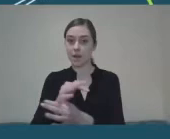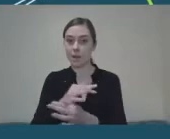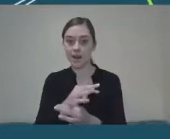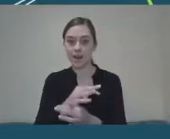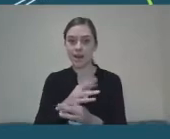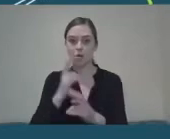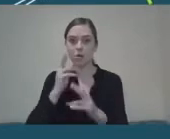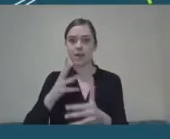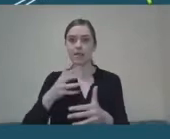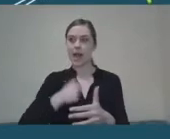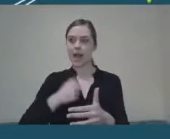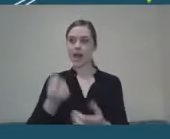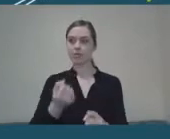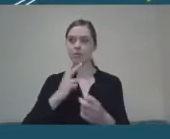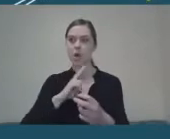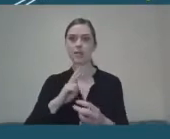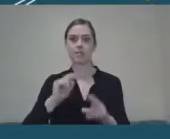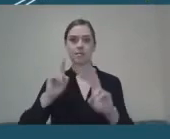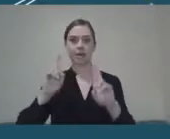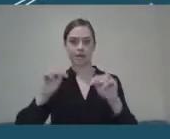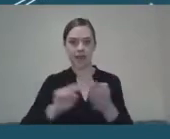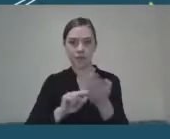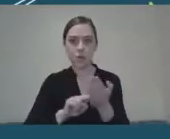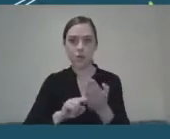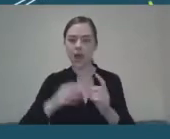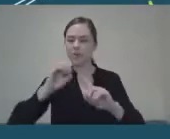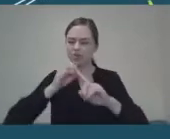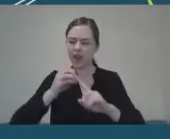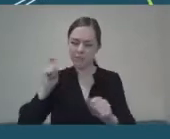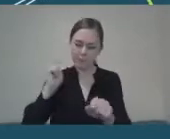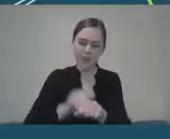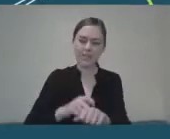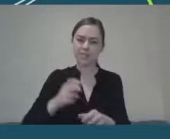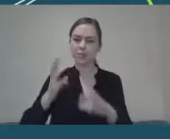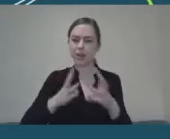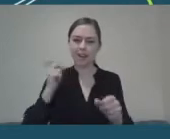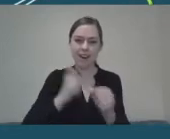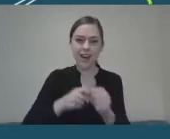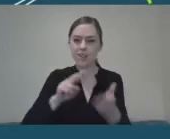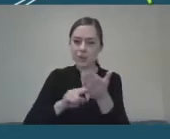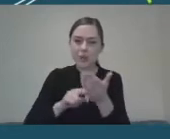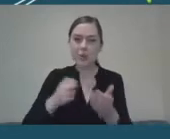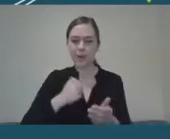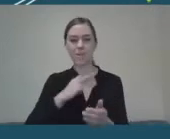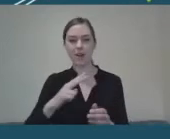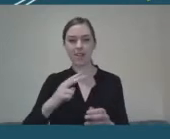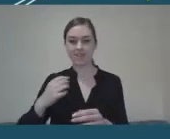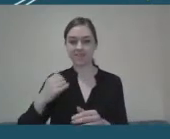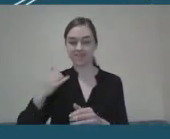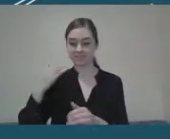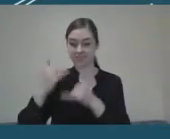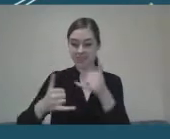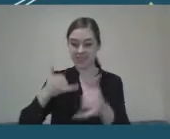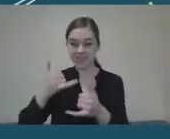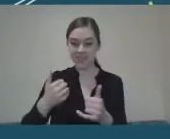this voice that I can use, and that's what I've been trying so hard to use the past few years, probably since Rio, because ever